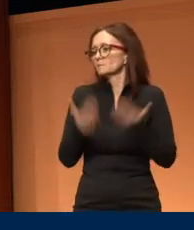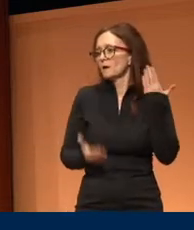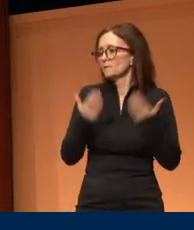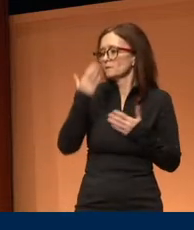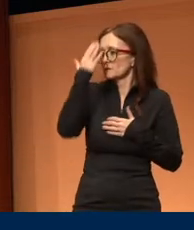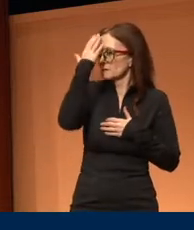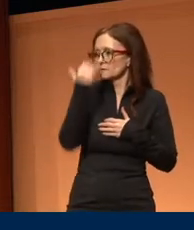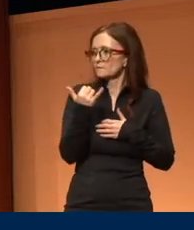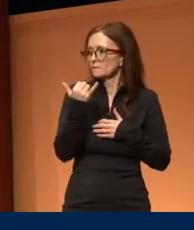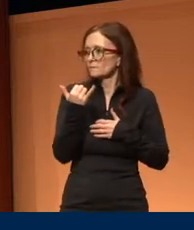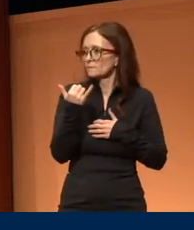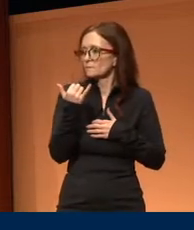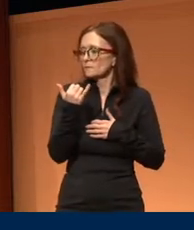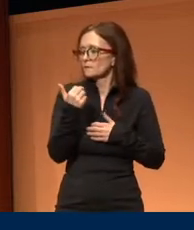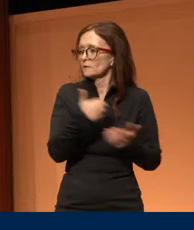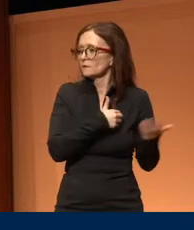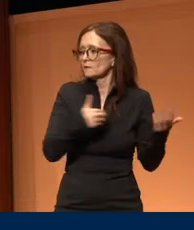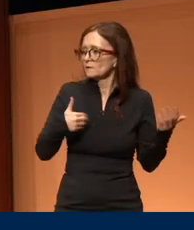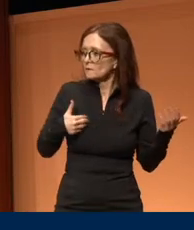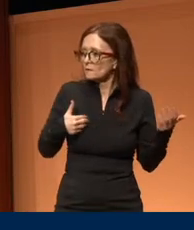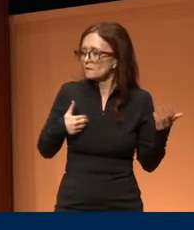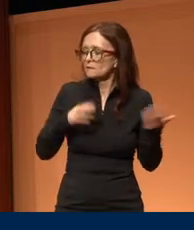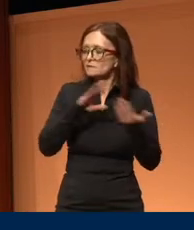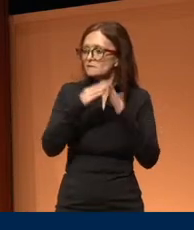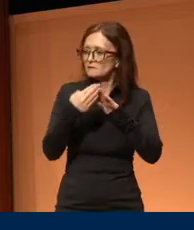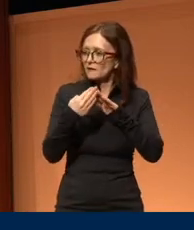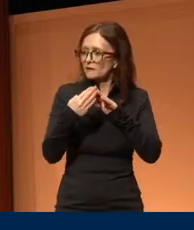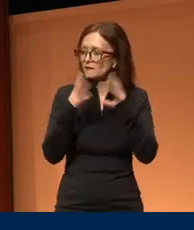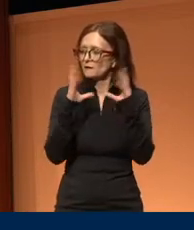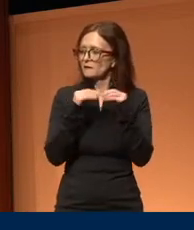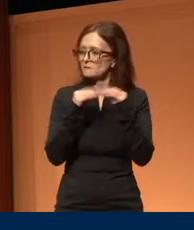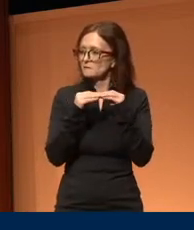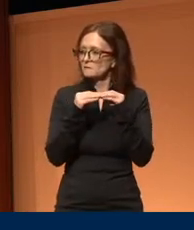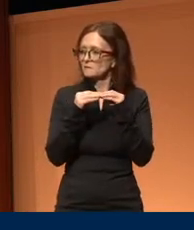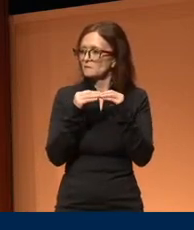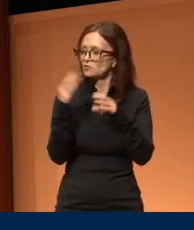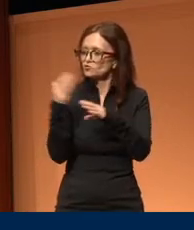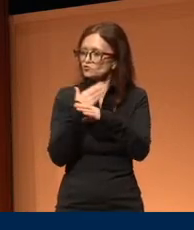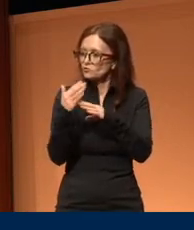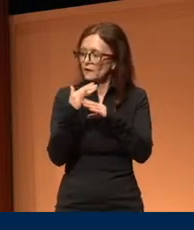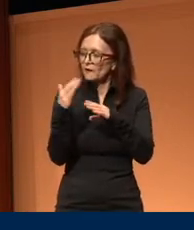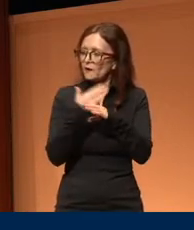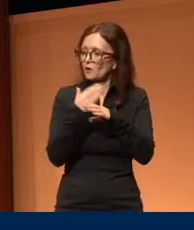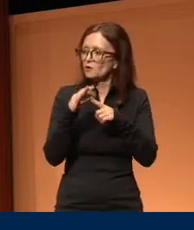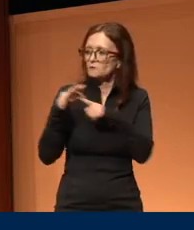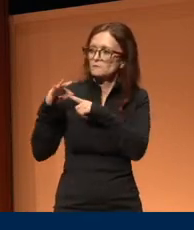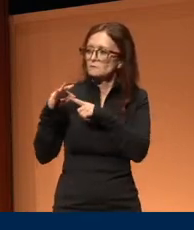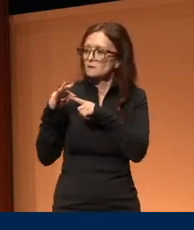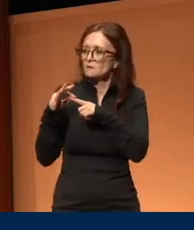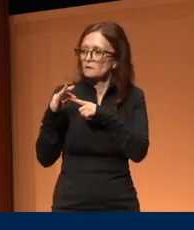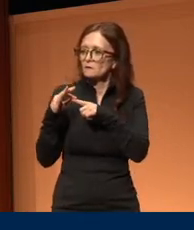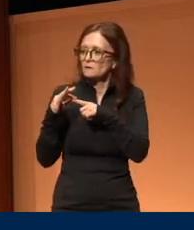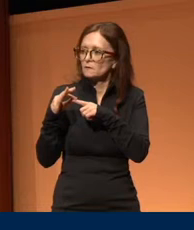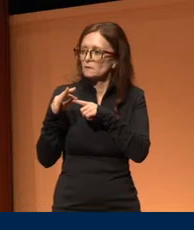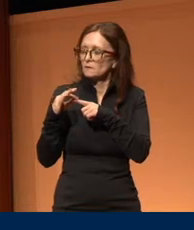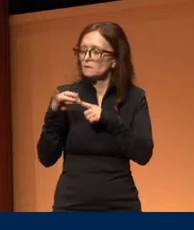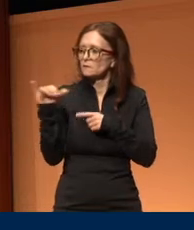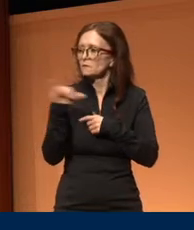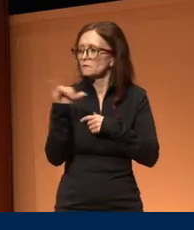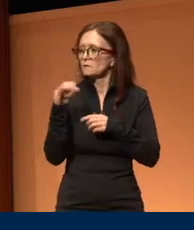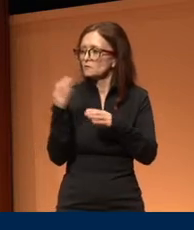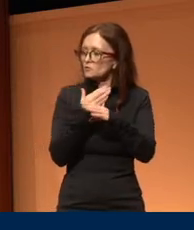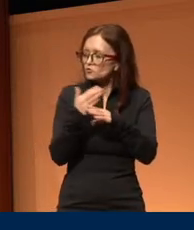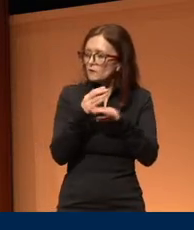because members in city assemblies who work out well share some special characteristics, like they